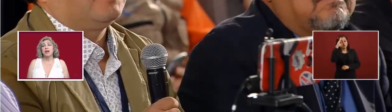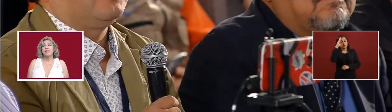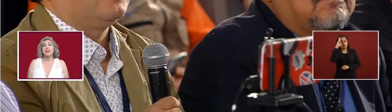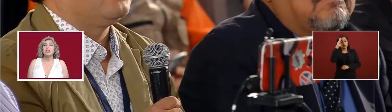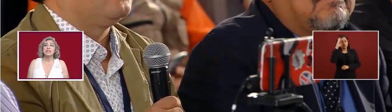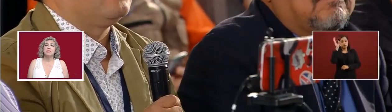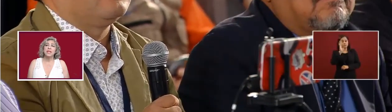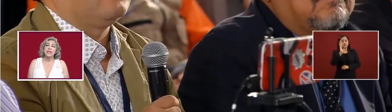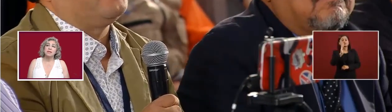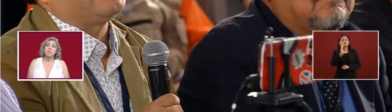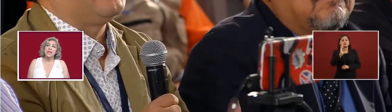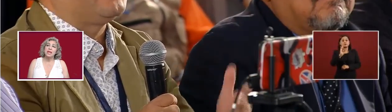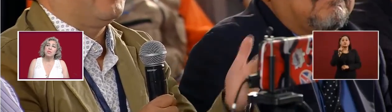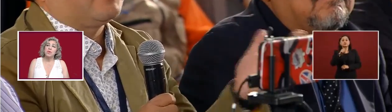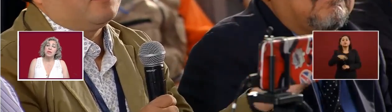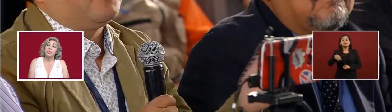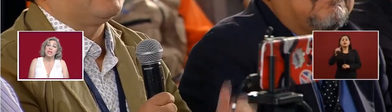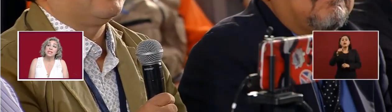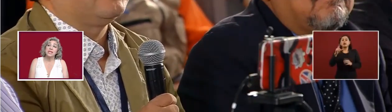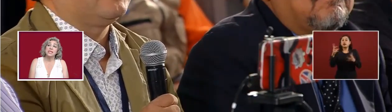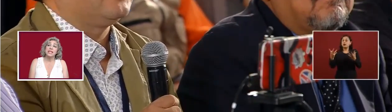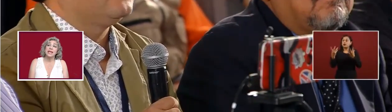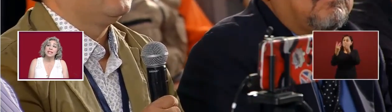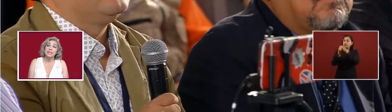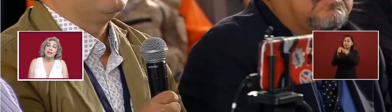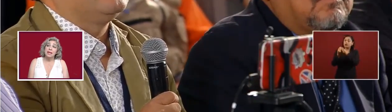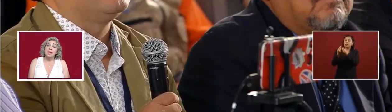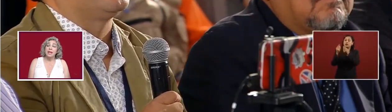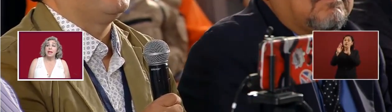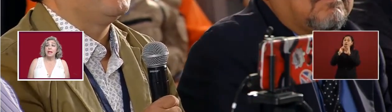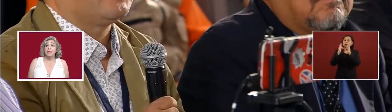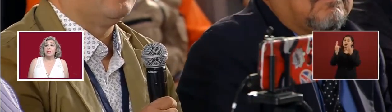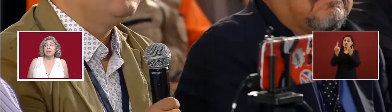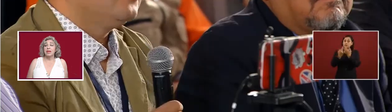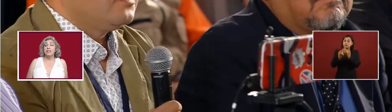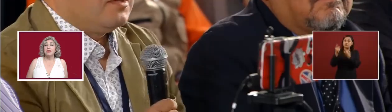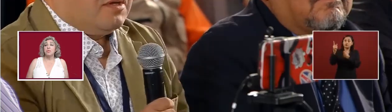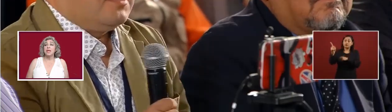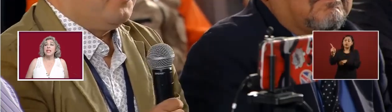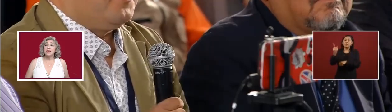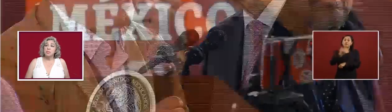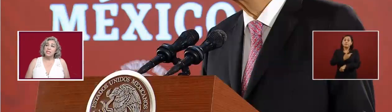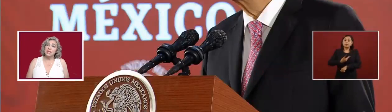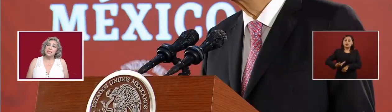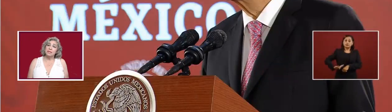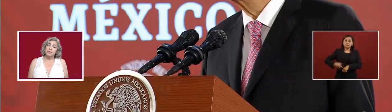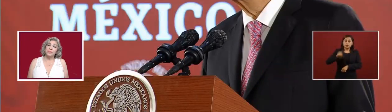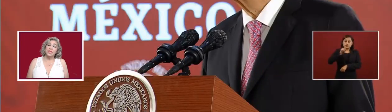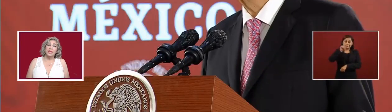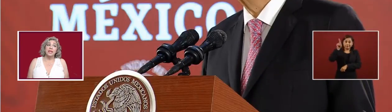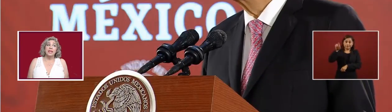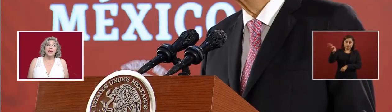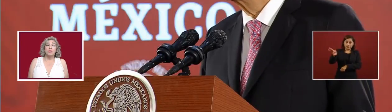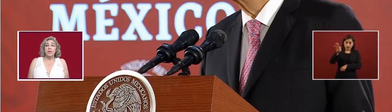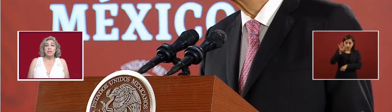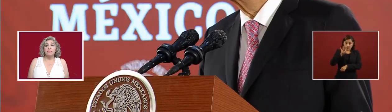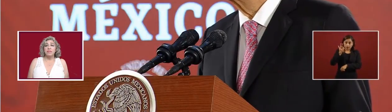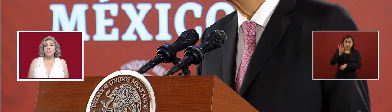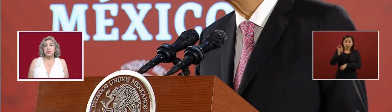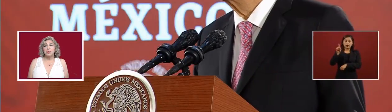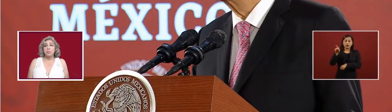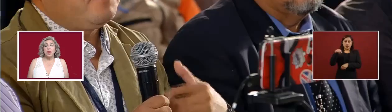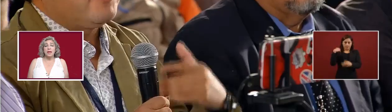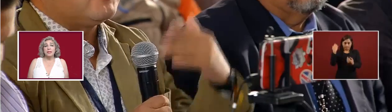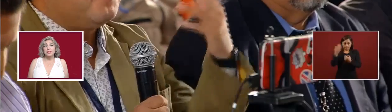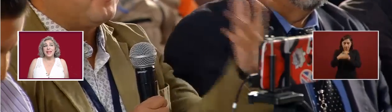or have you contemplated meeting with the president-elect and the re-elect president in